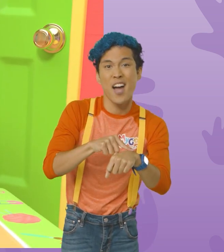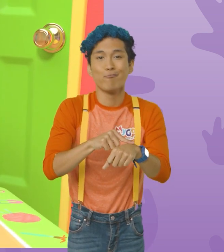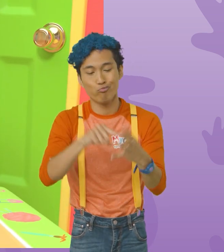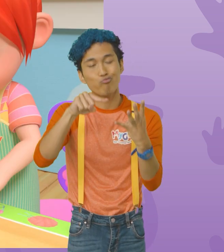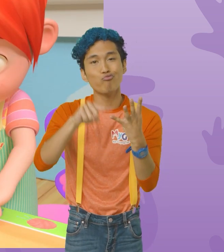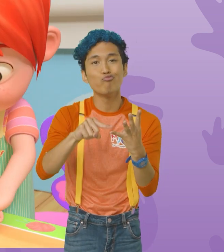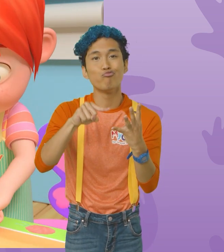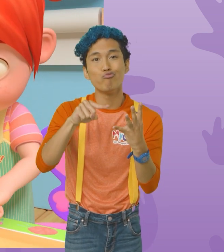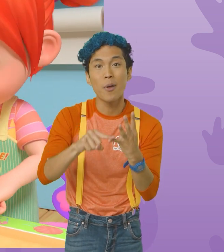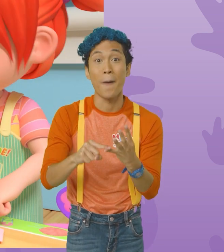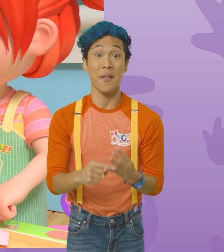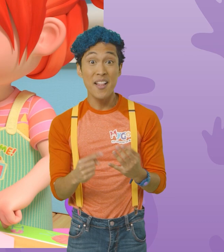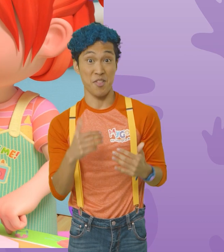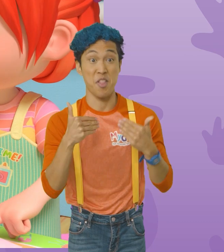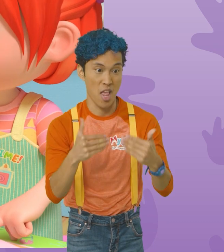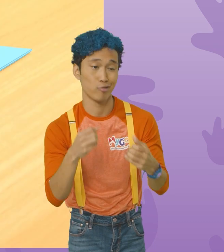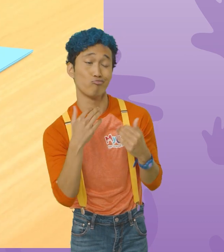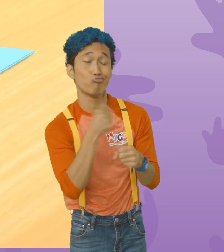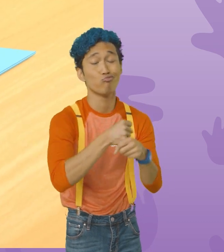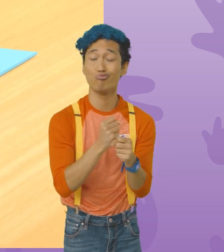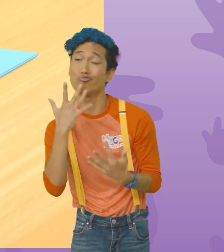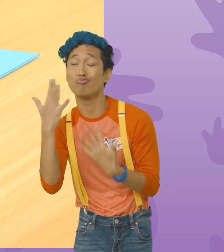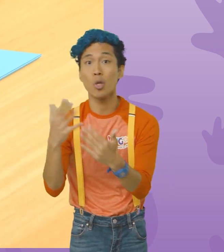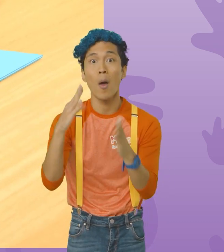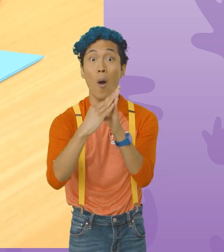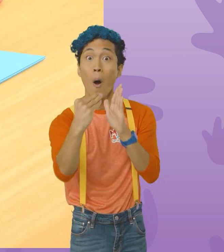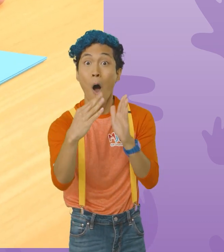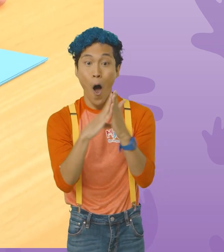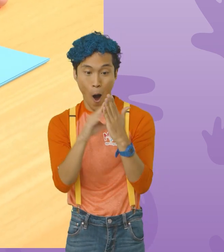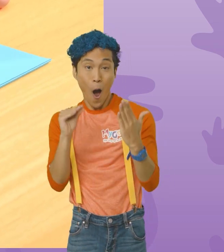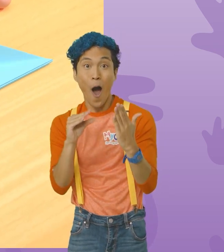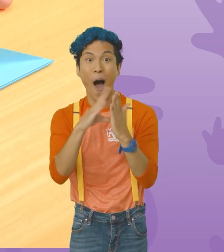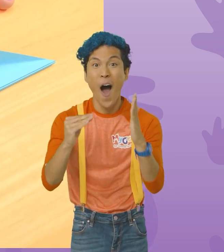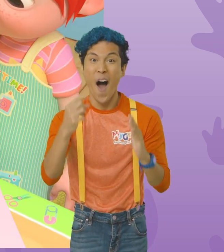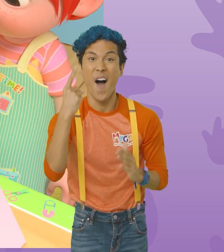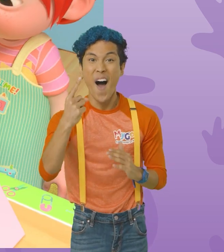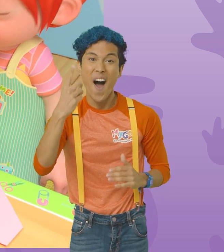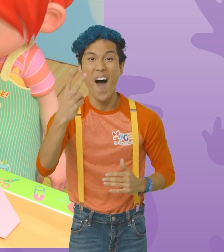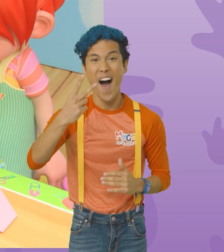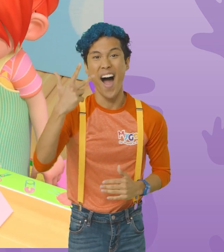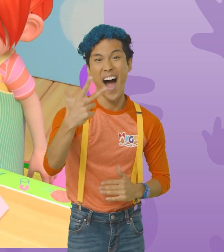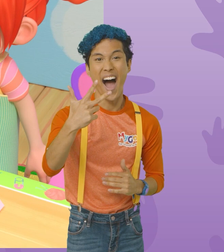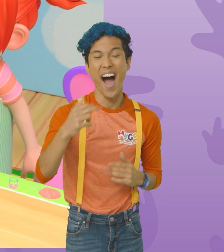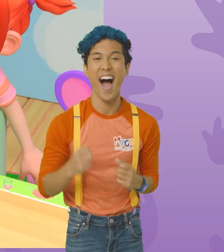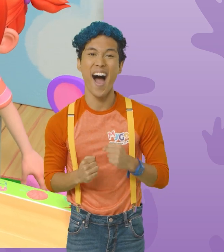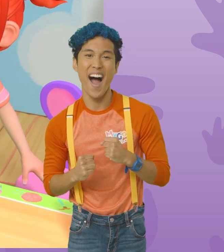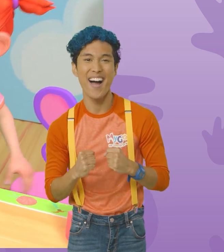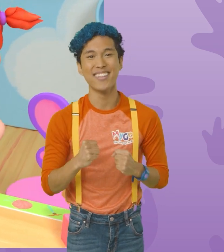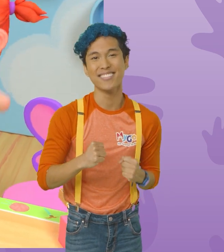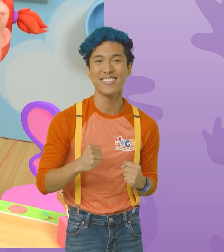It's time for the next step. Let's craft and sing the song. Coco-you, coco-me, Coco 1, 2,